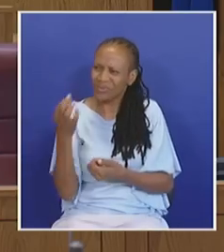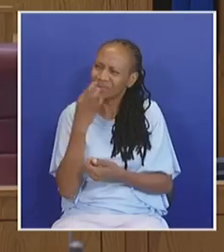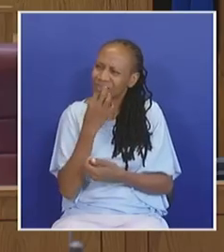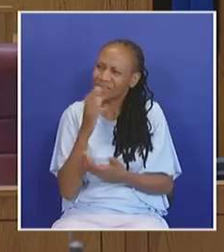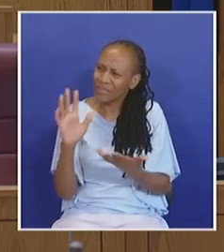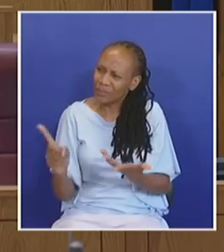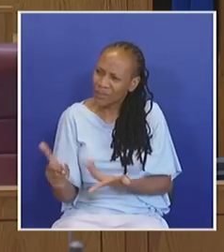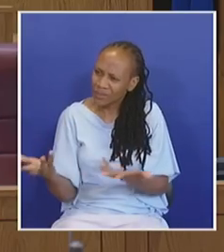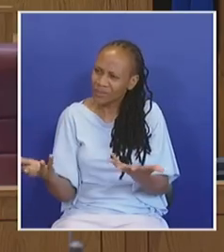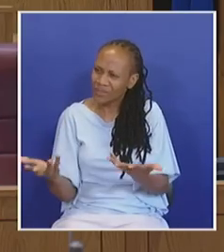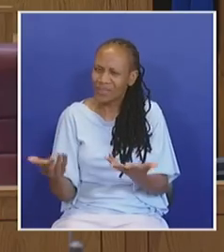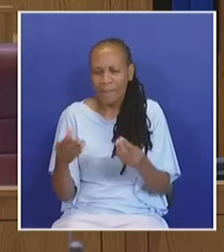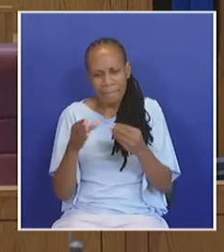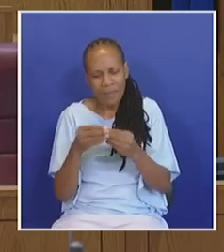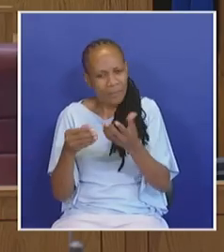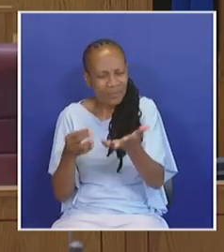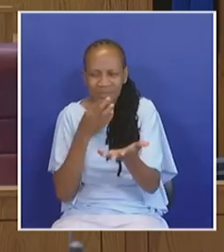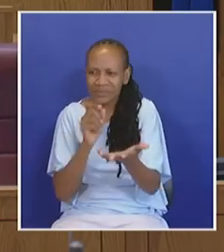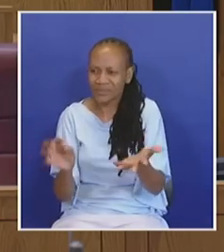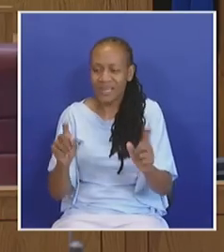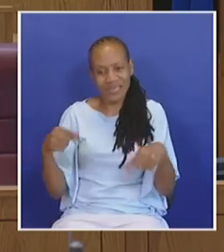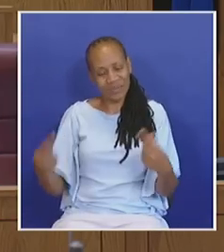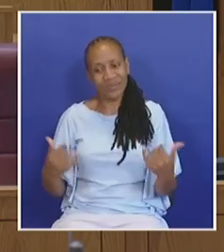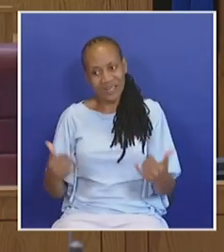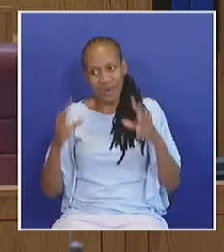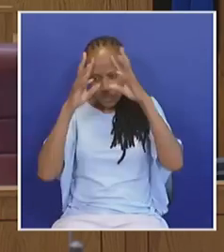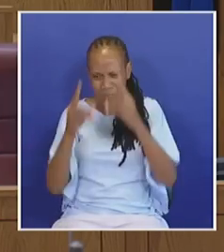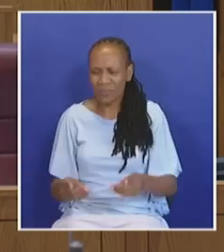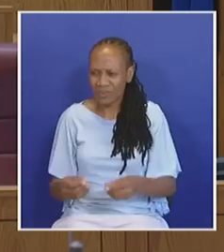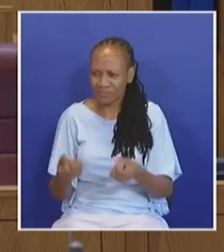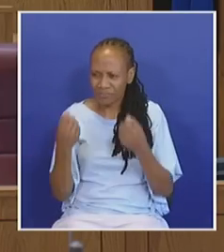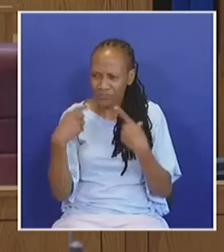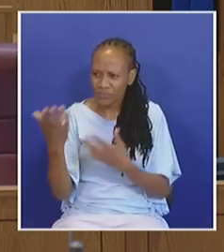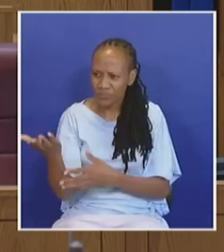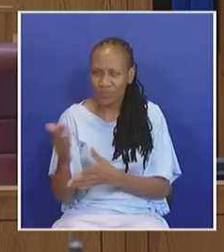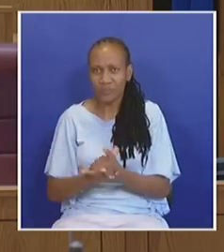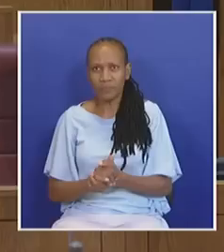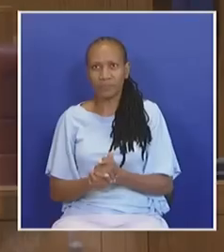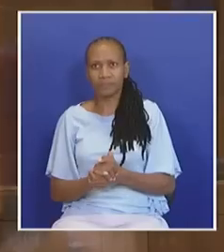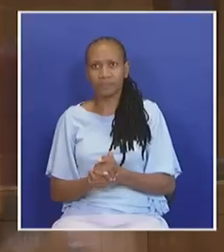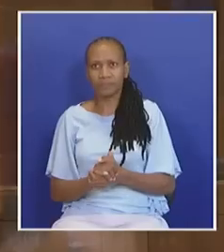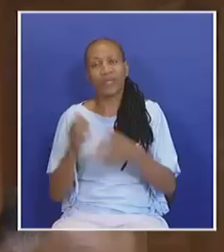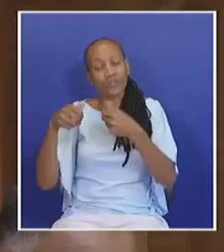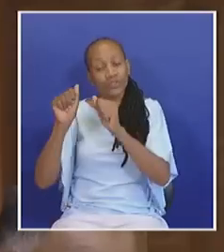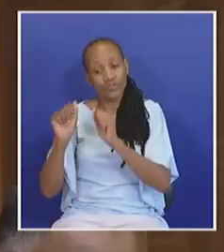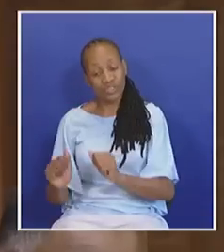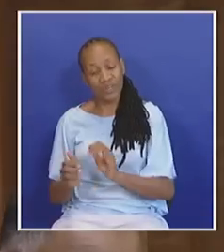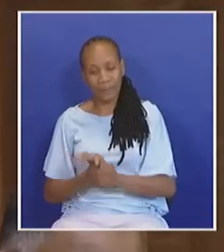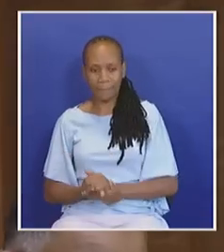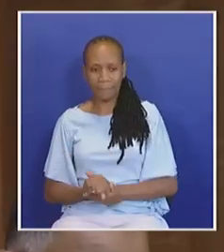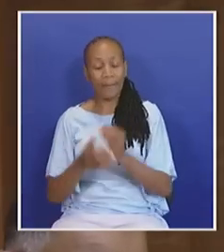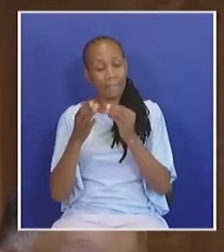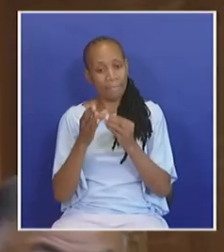member is assuming, and therefore I cannot make a ruling. Honorable Chair, the assumptions